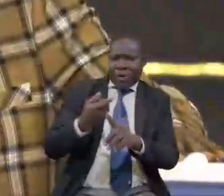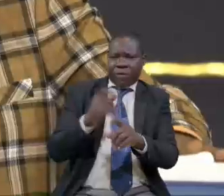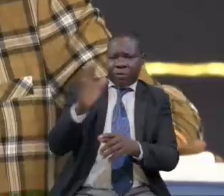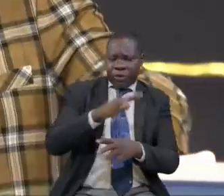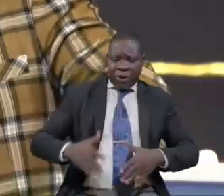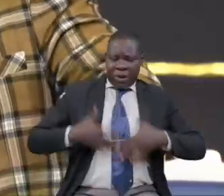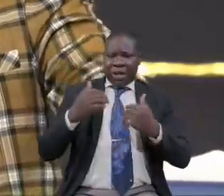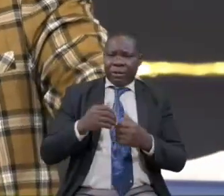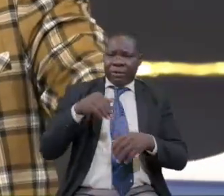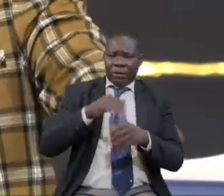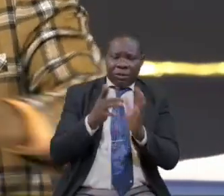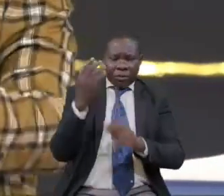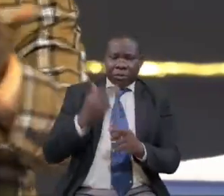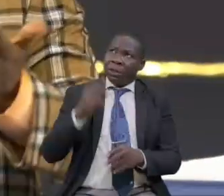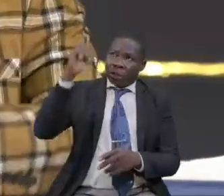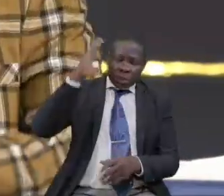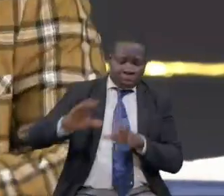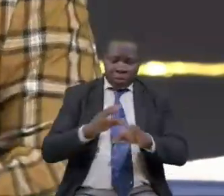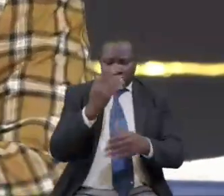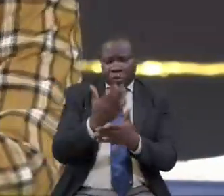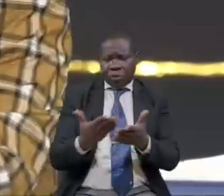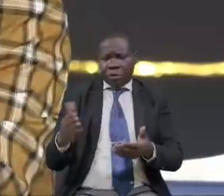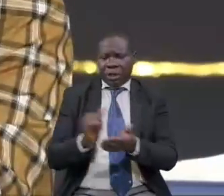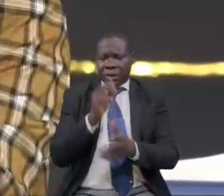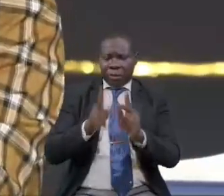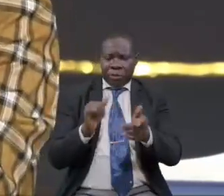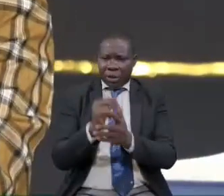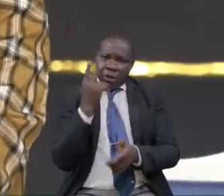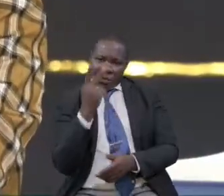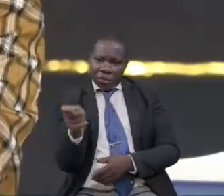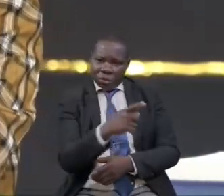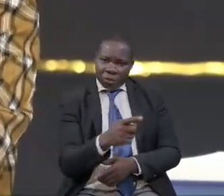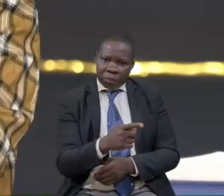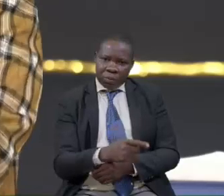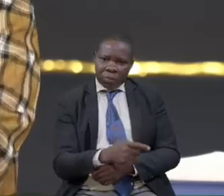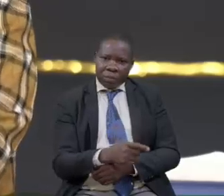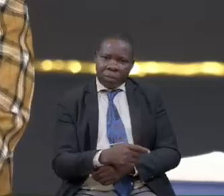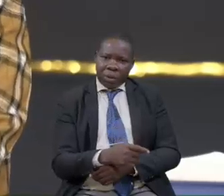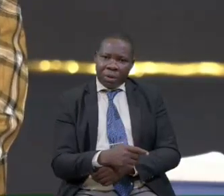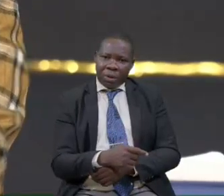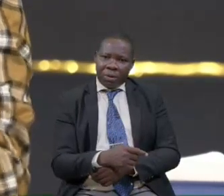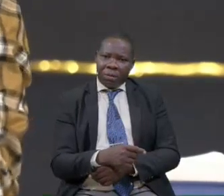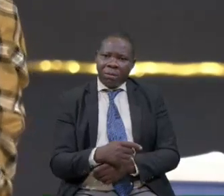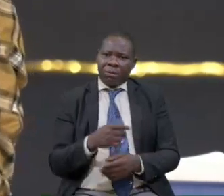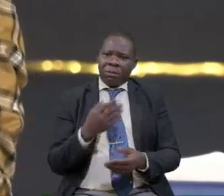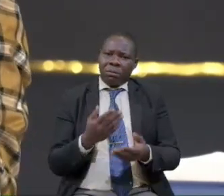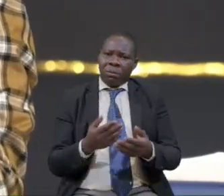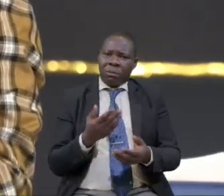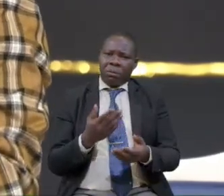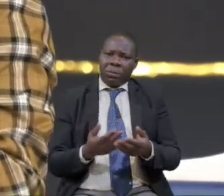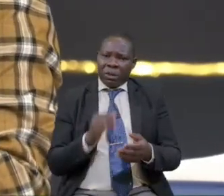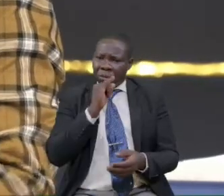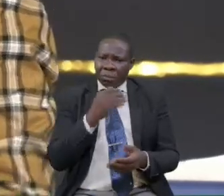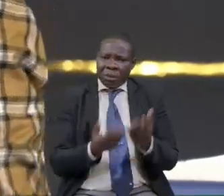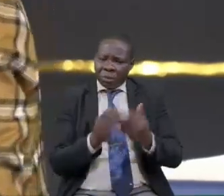something that people that see you, you know, if something has been gray or black, and all of a